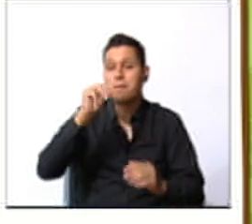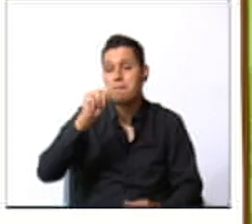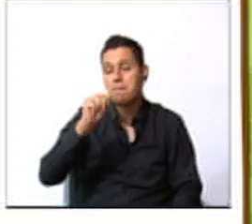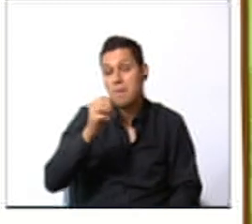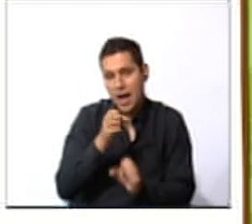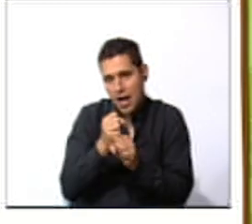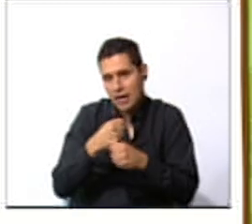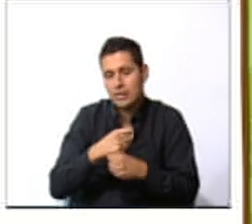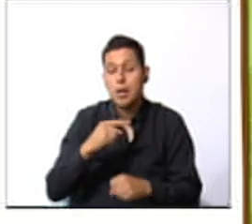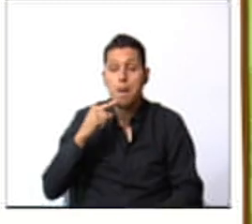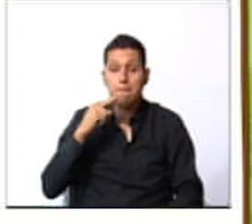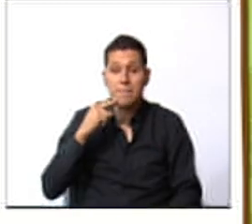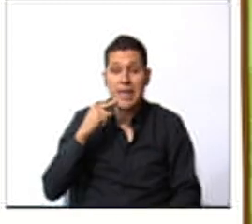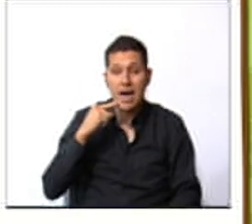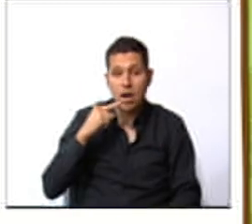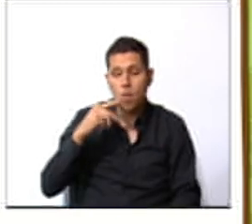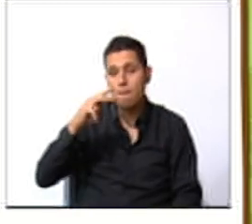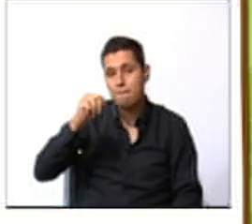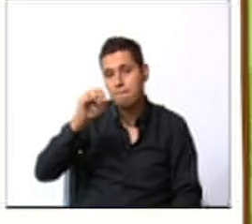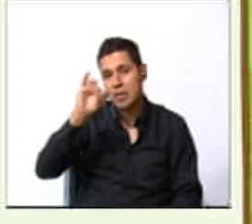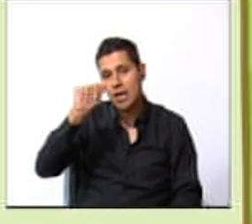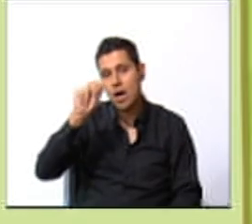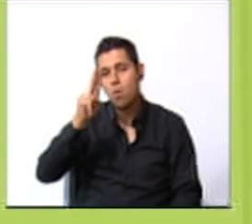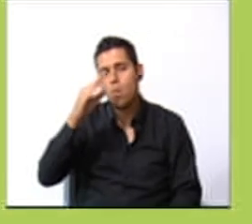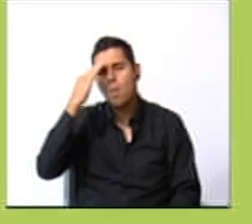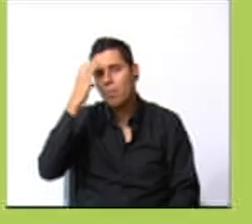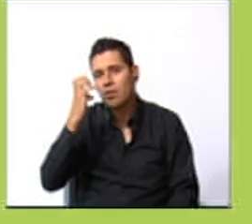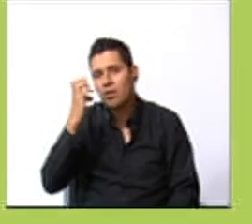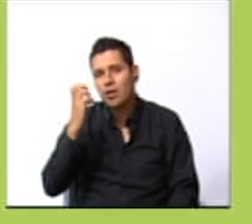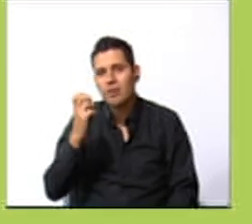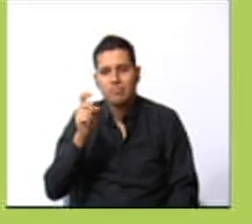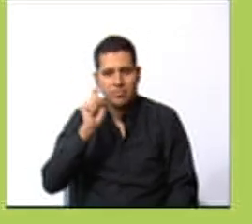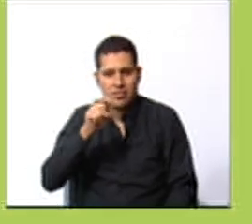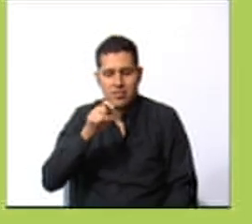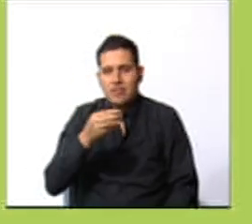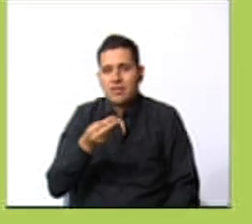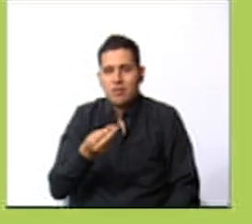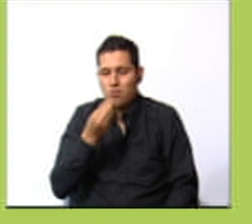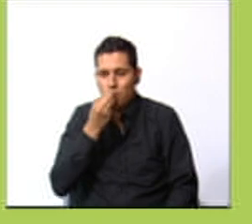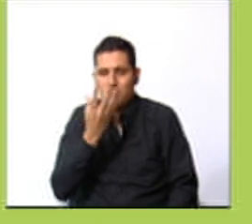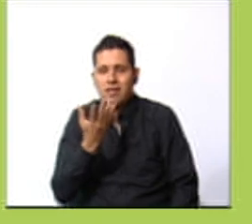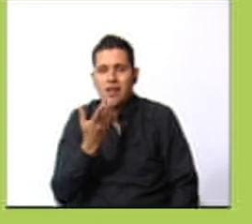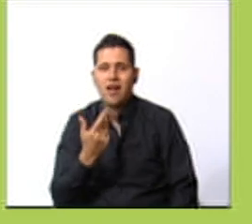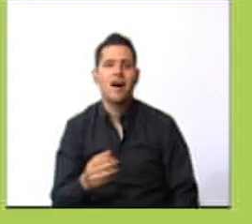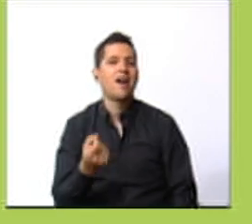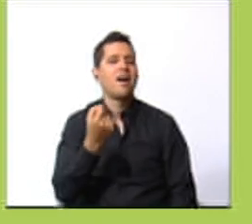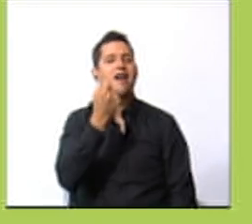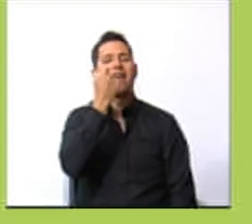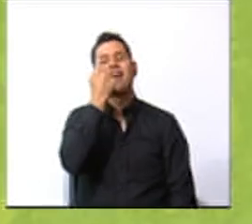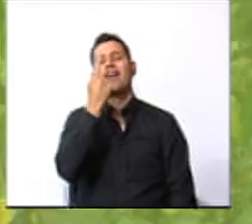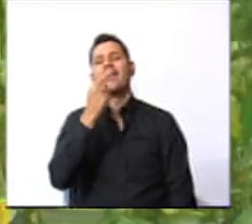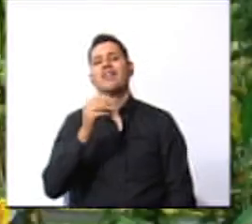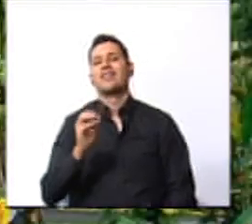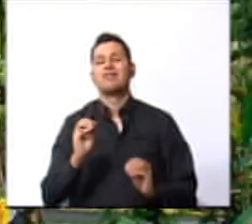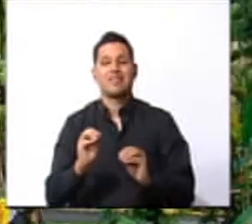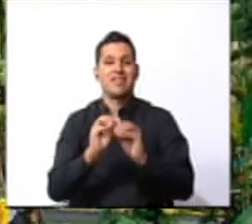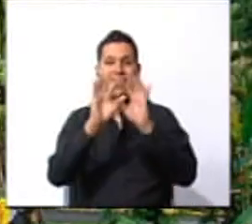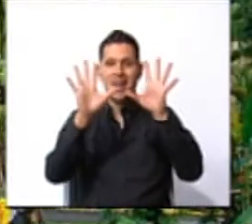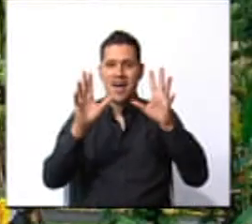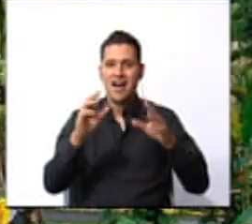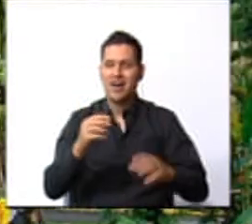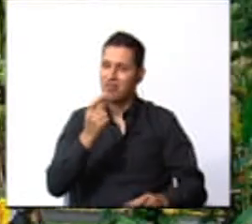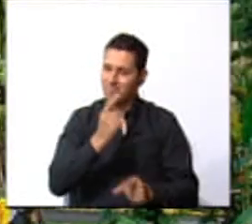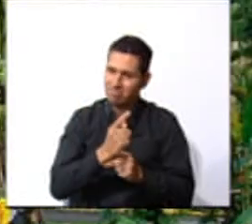he needs food. Yes, you see? Great job. We don't have